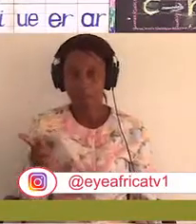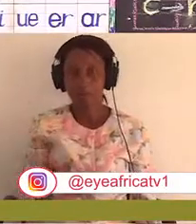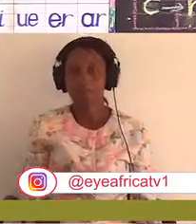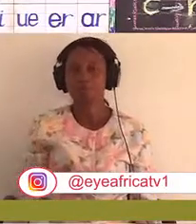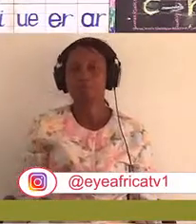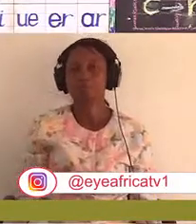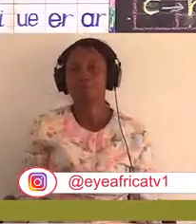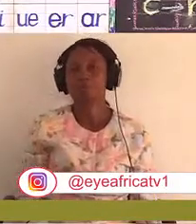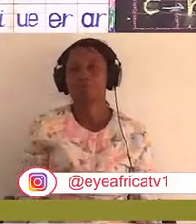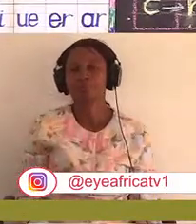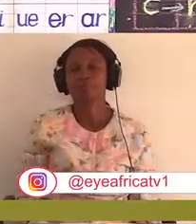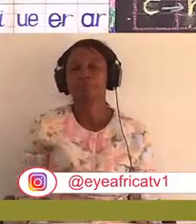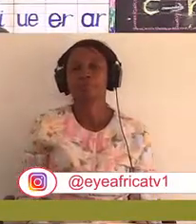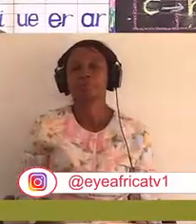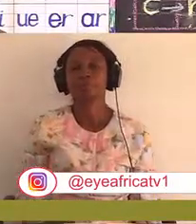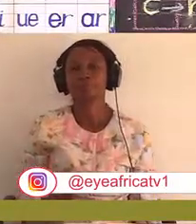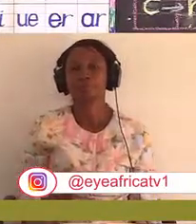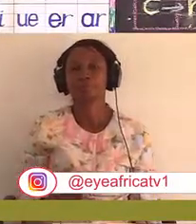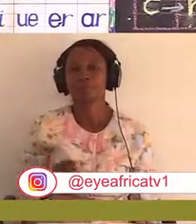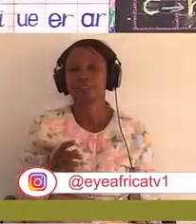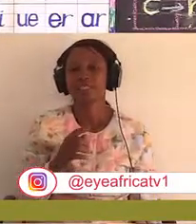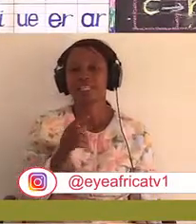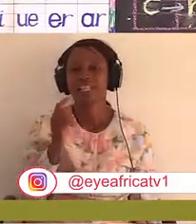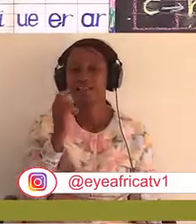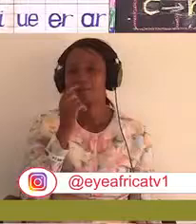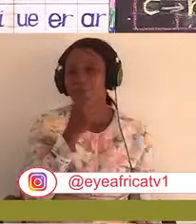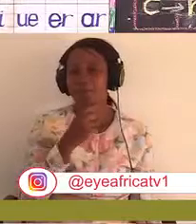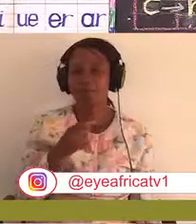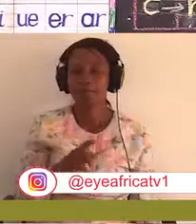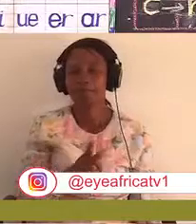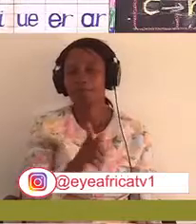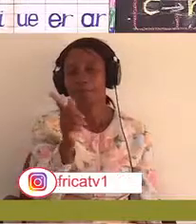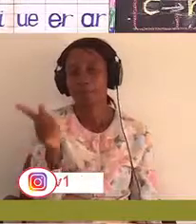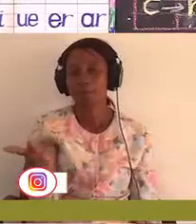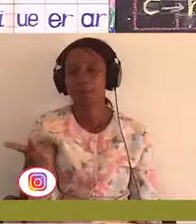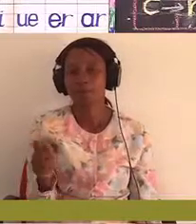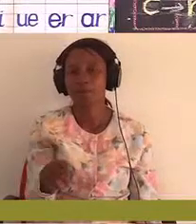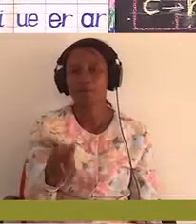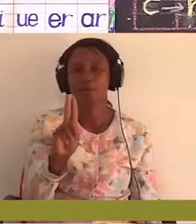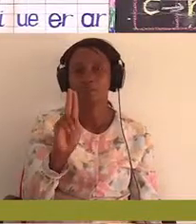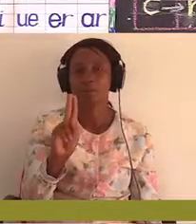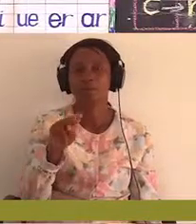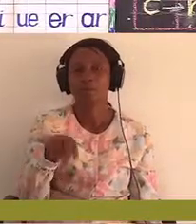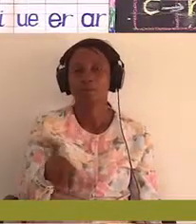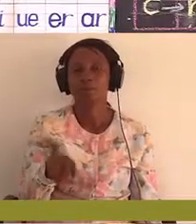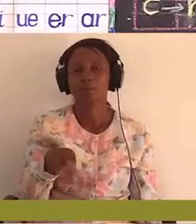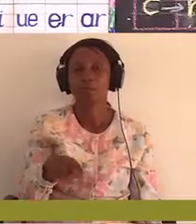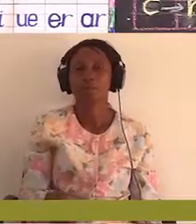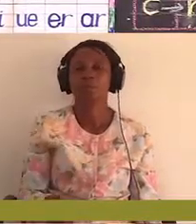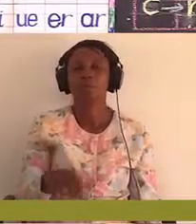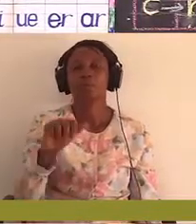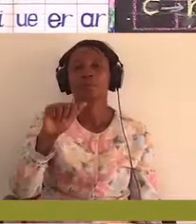gum. The sound G is coming up. Another word,